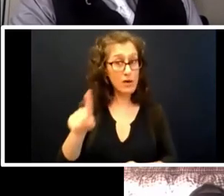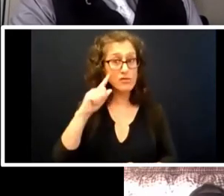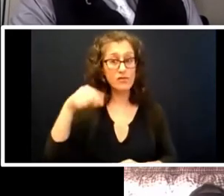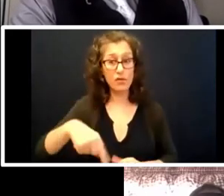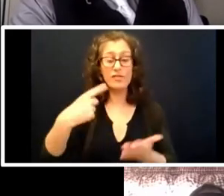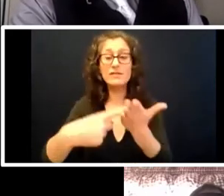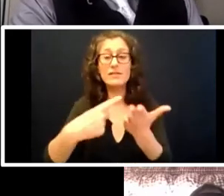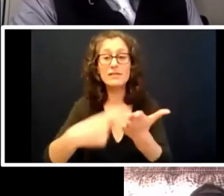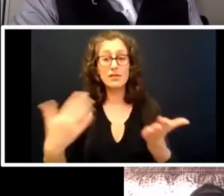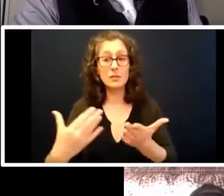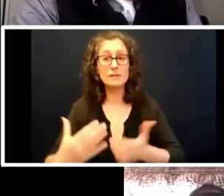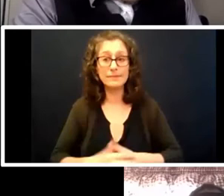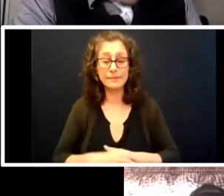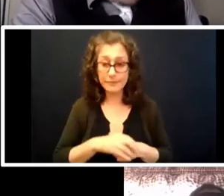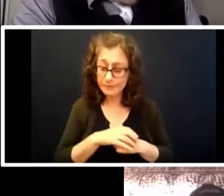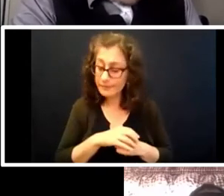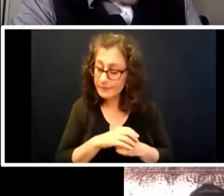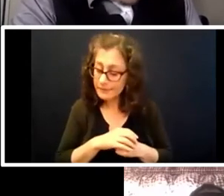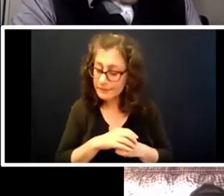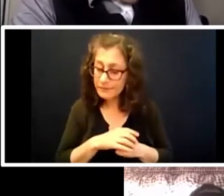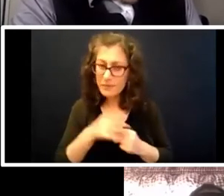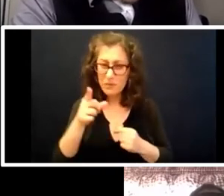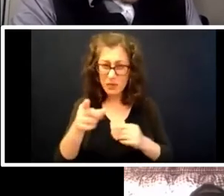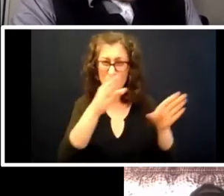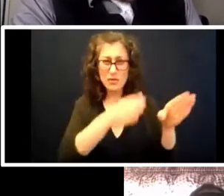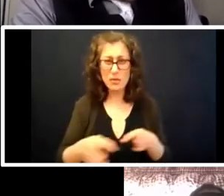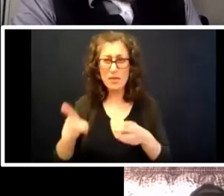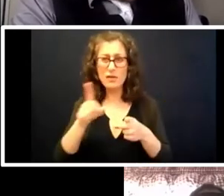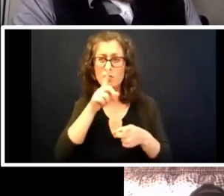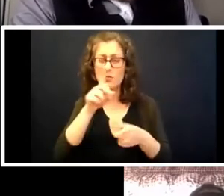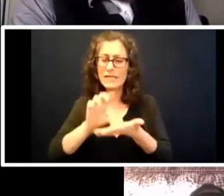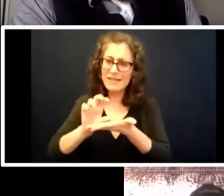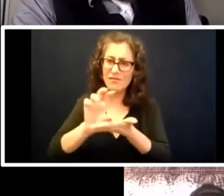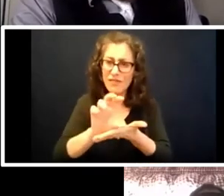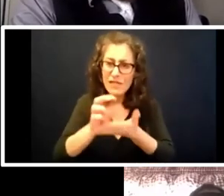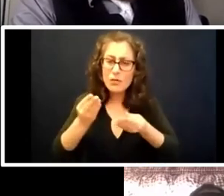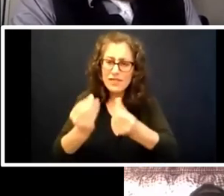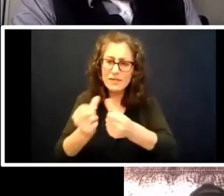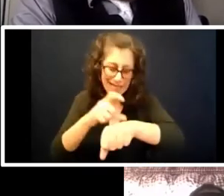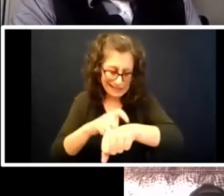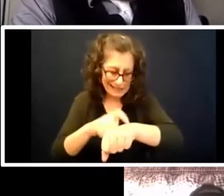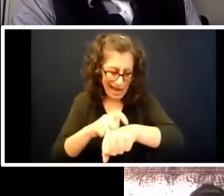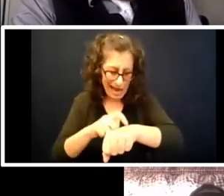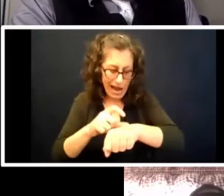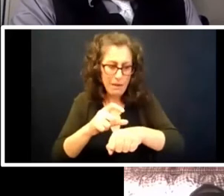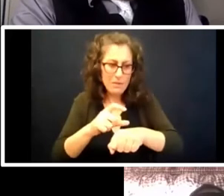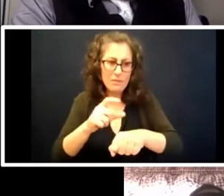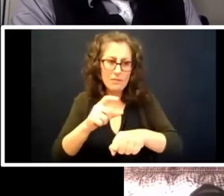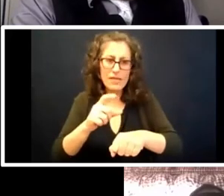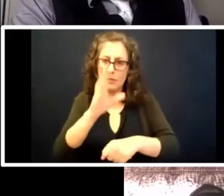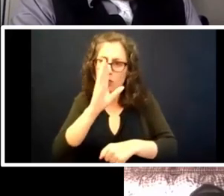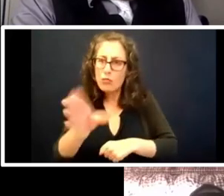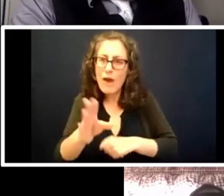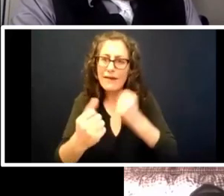is, you know, do you plan on really investing and spending a lot of time in the direct advocacy world? So